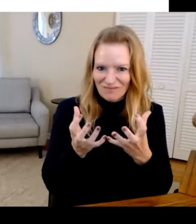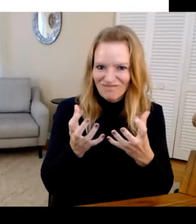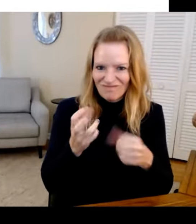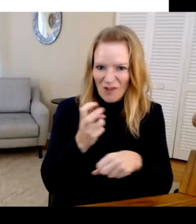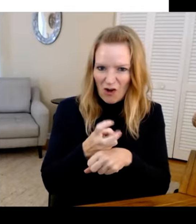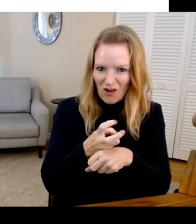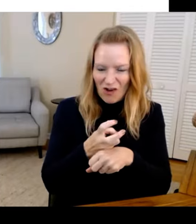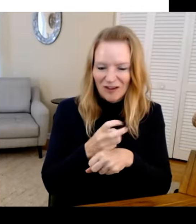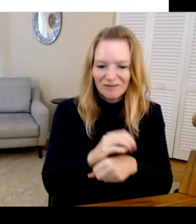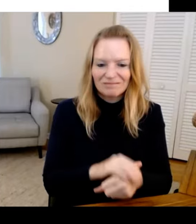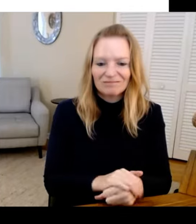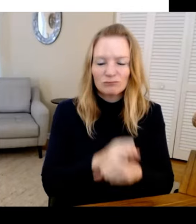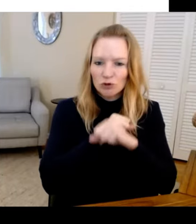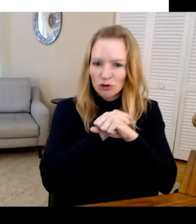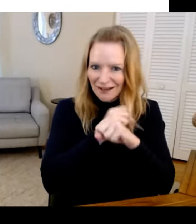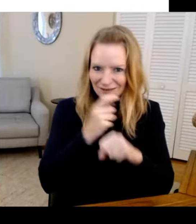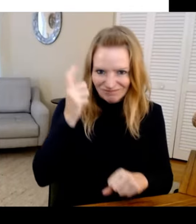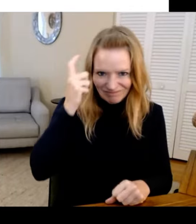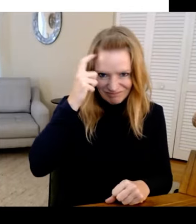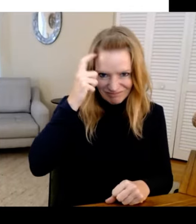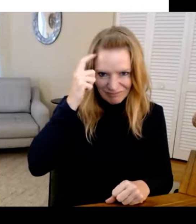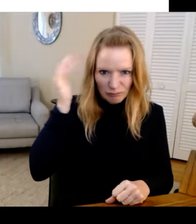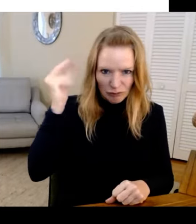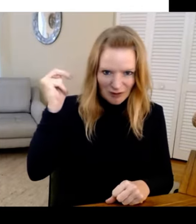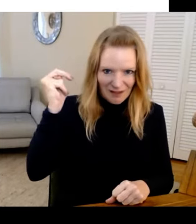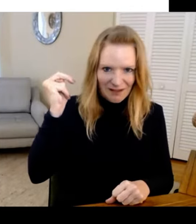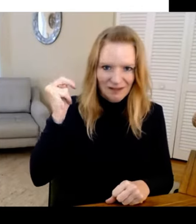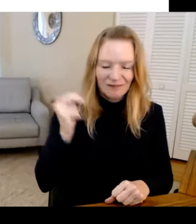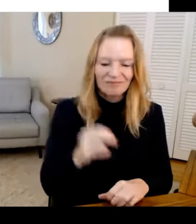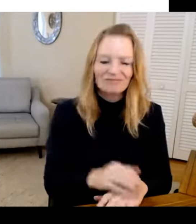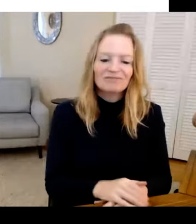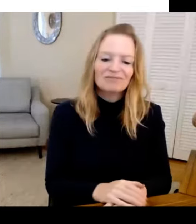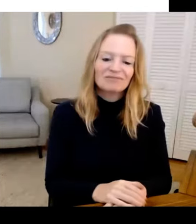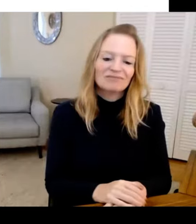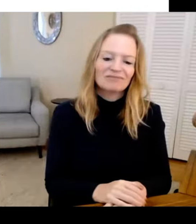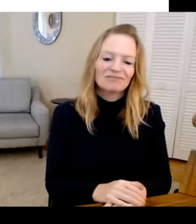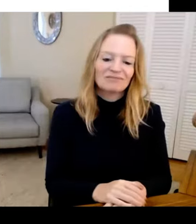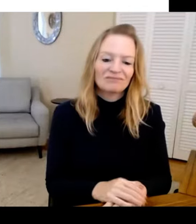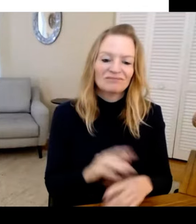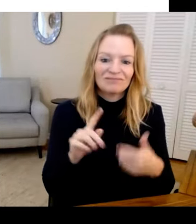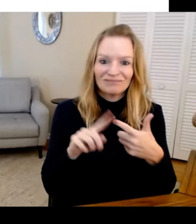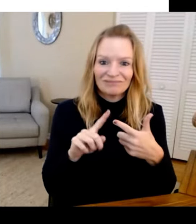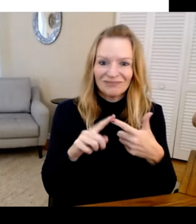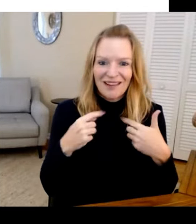First, it has a hard exterior shell, like the skull, to protect the brain.